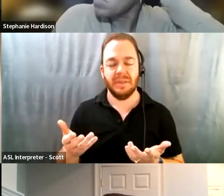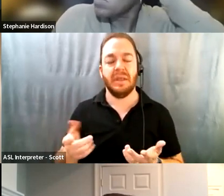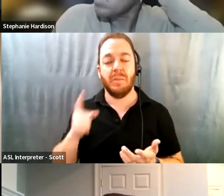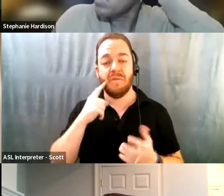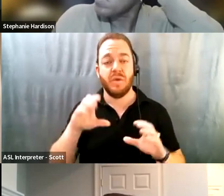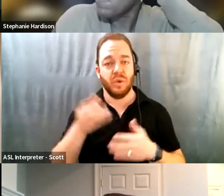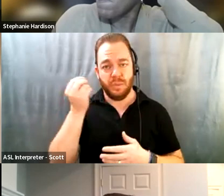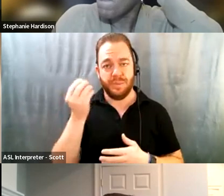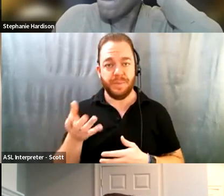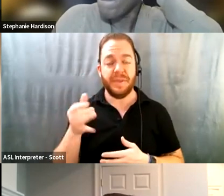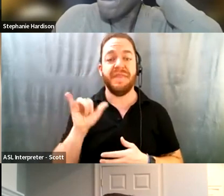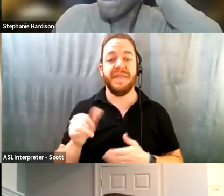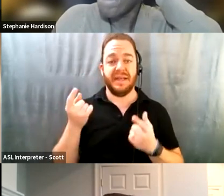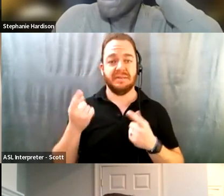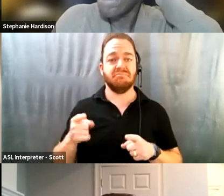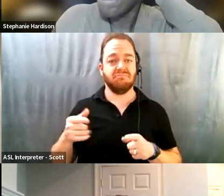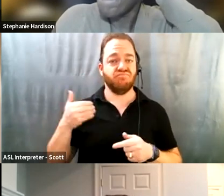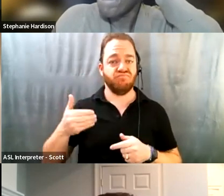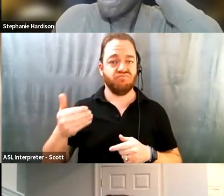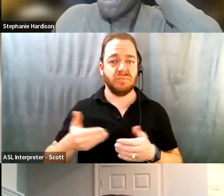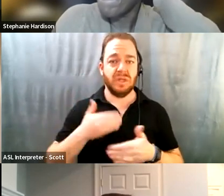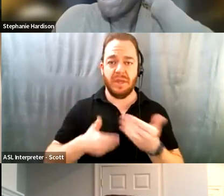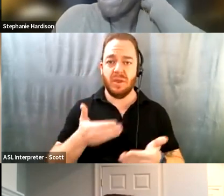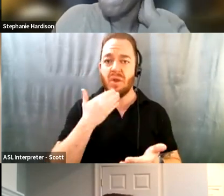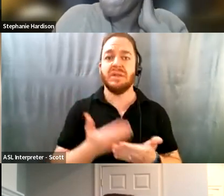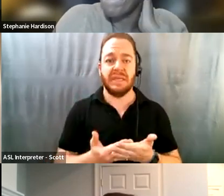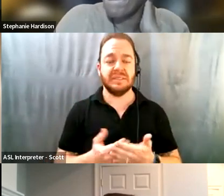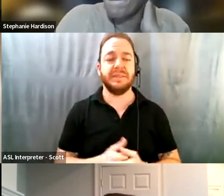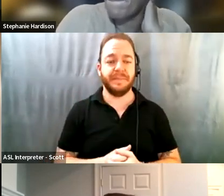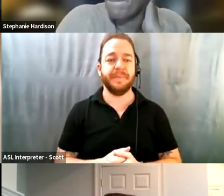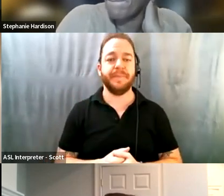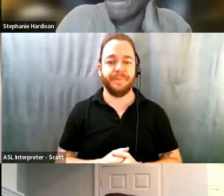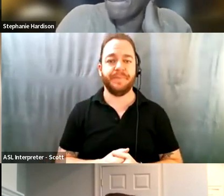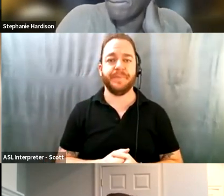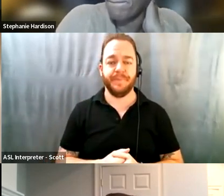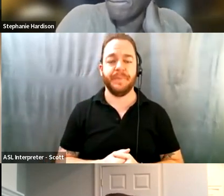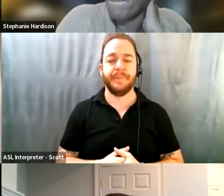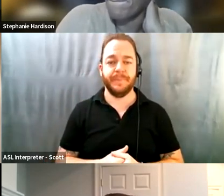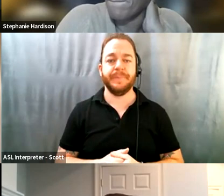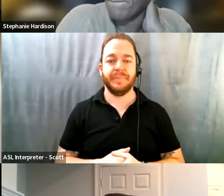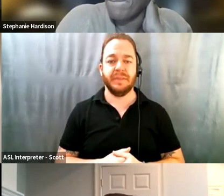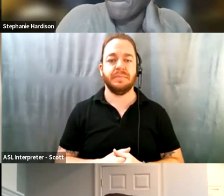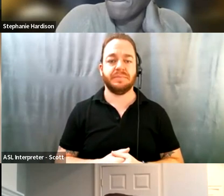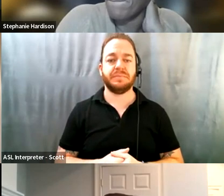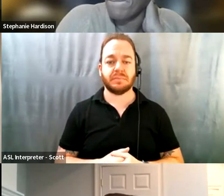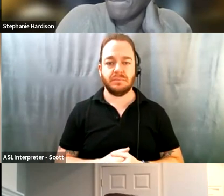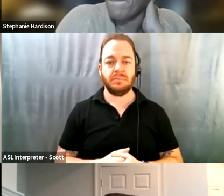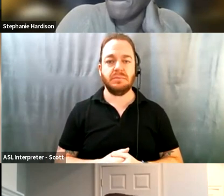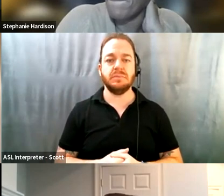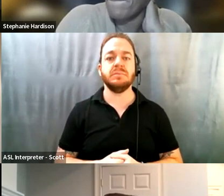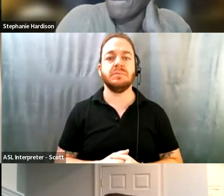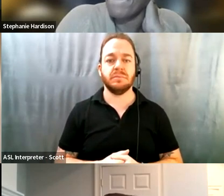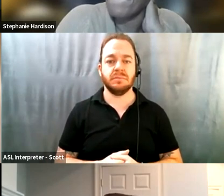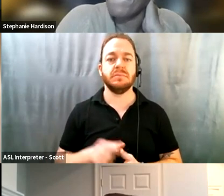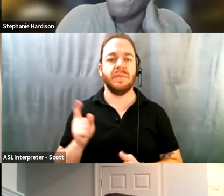the group to know that that's coming along nicely with Kimberly and Anish. And yes, then having had